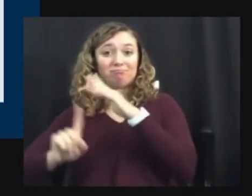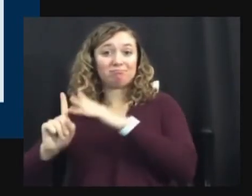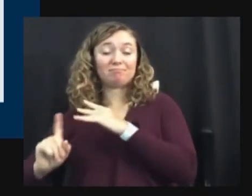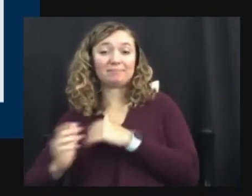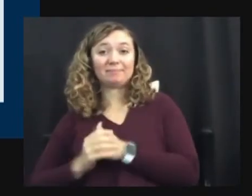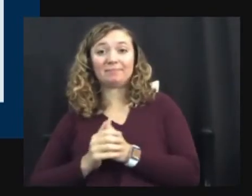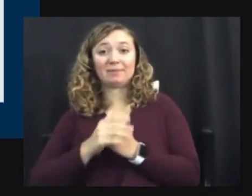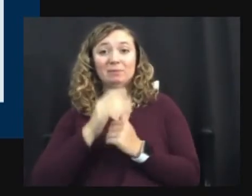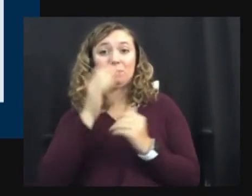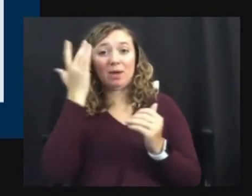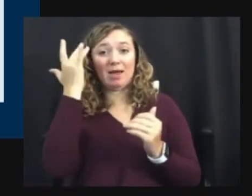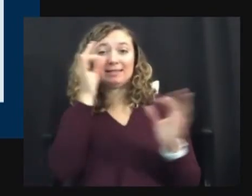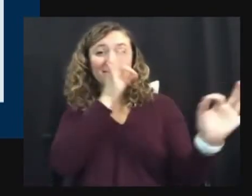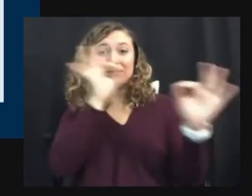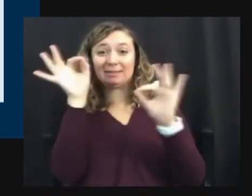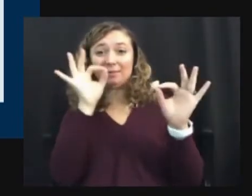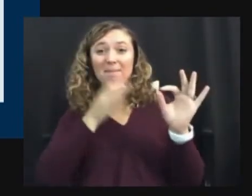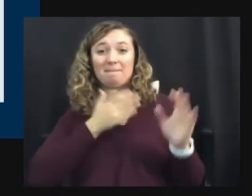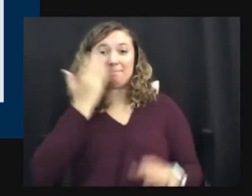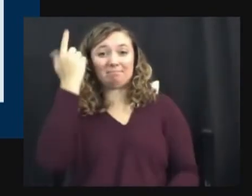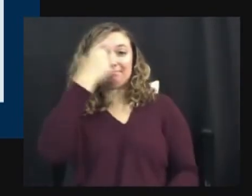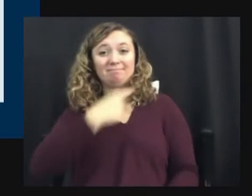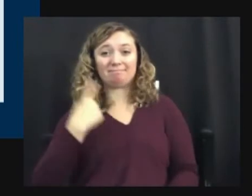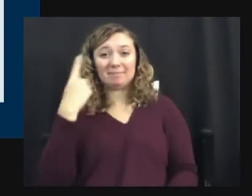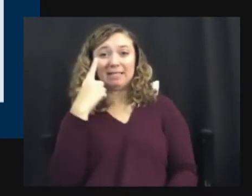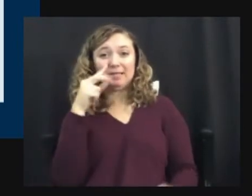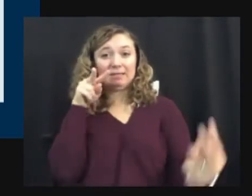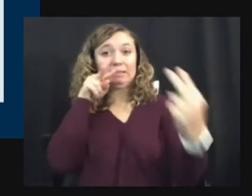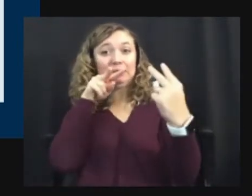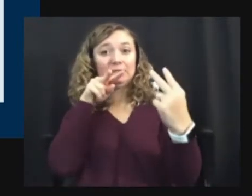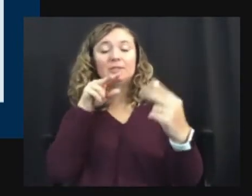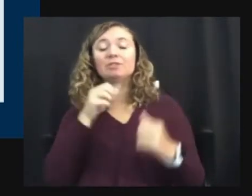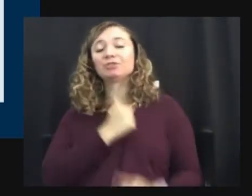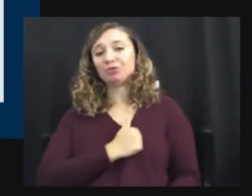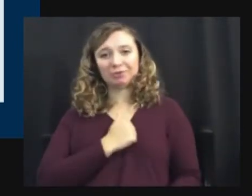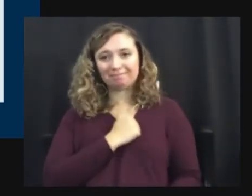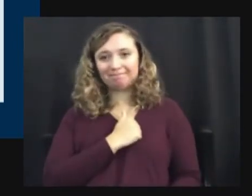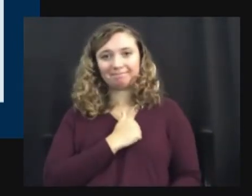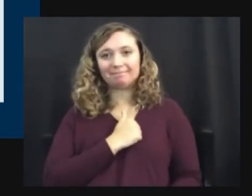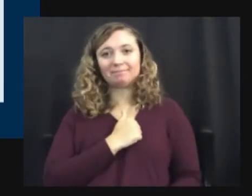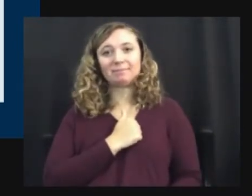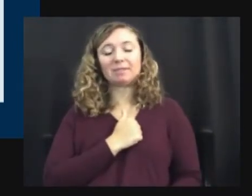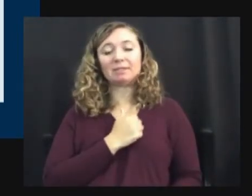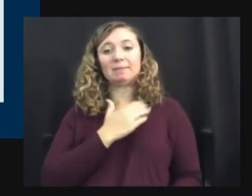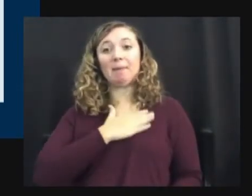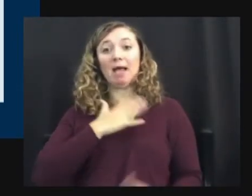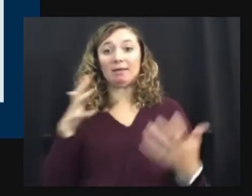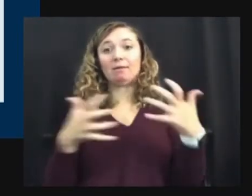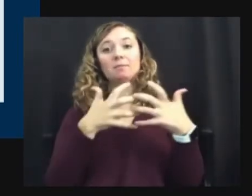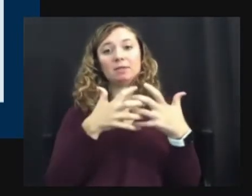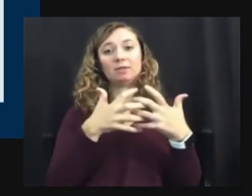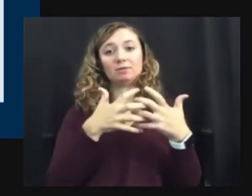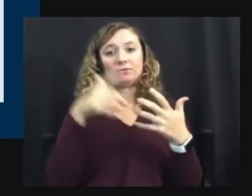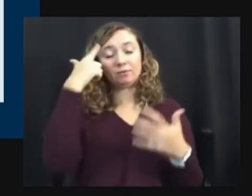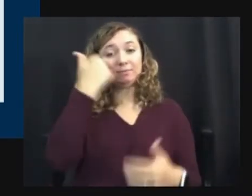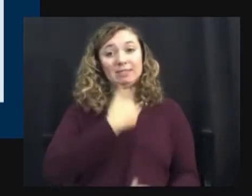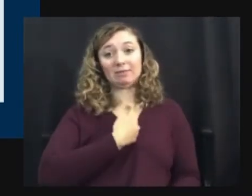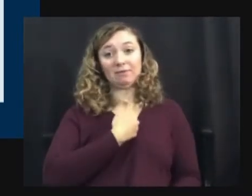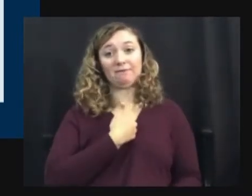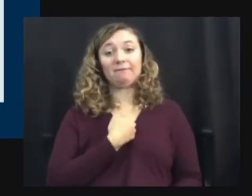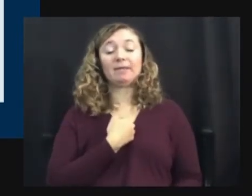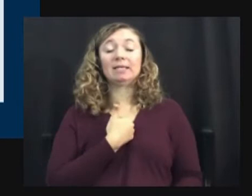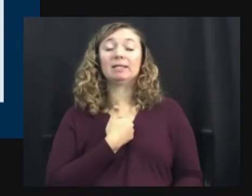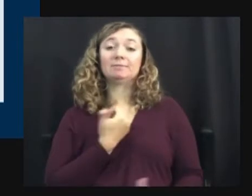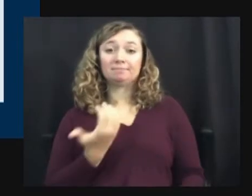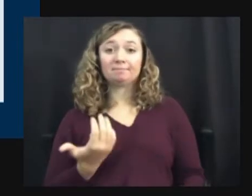by my own self. So sorry about that, but that is an accommodation that I have to give myself